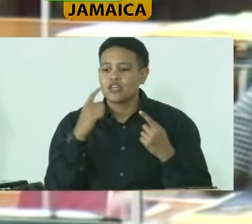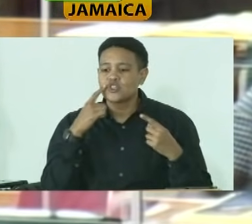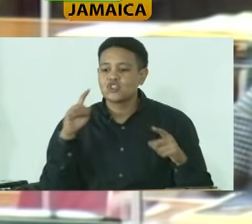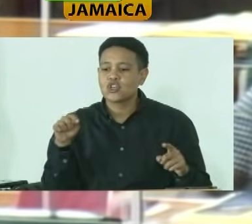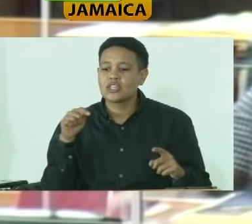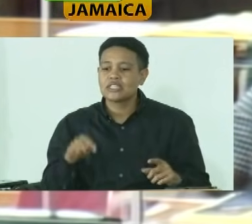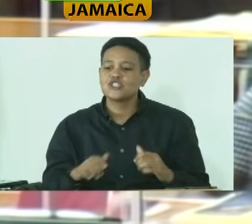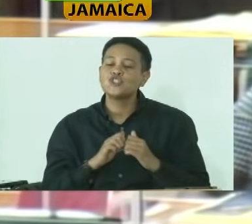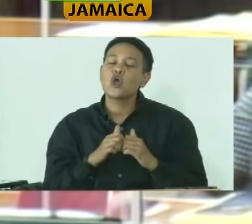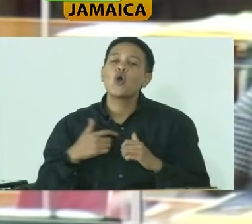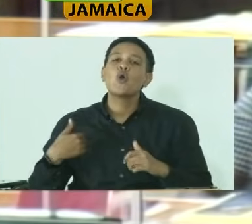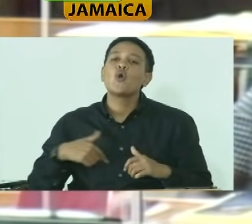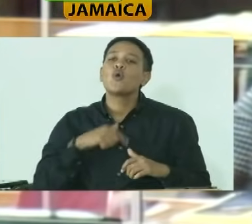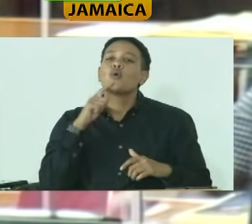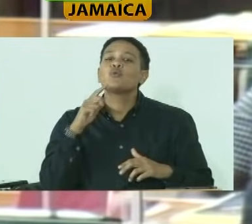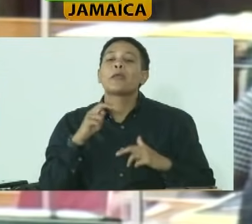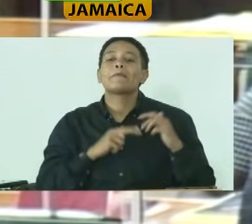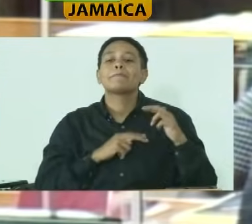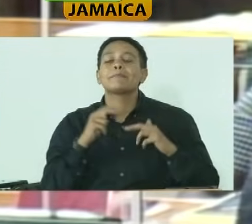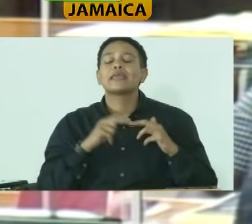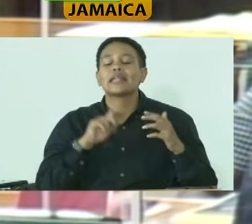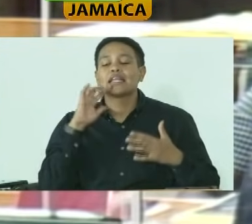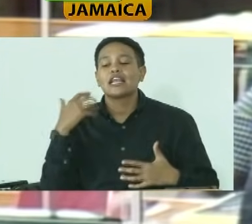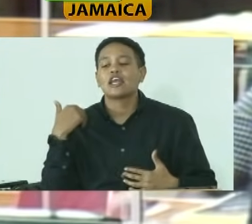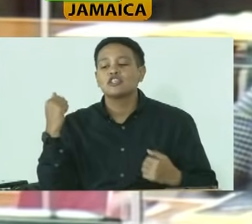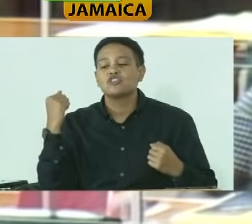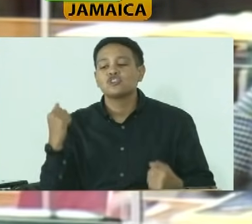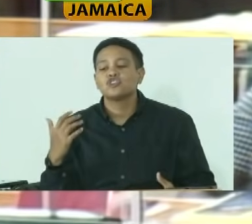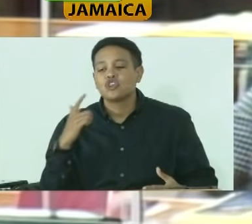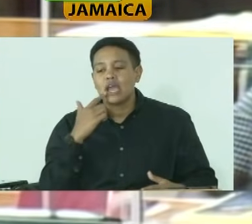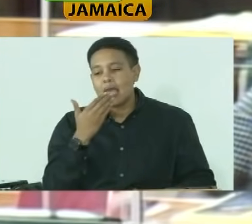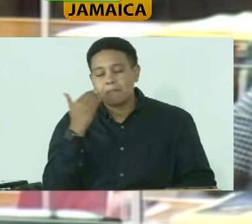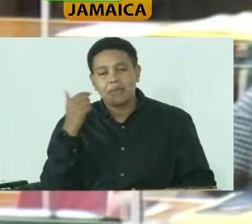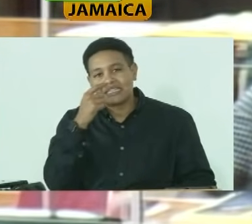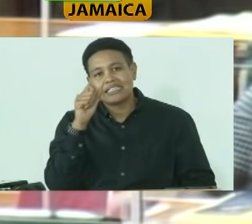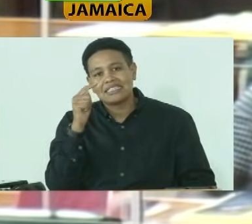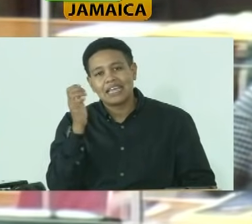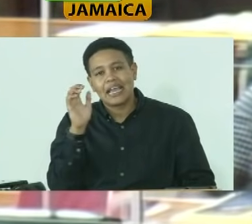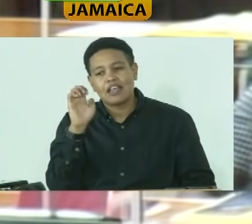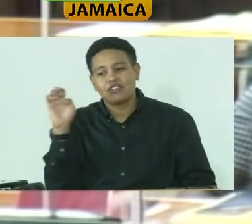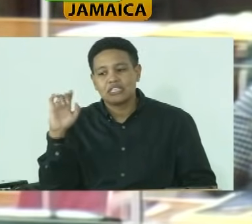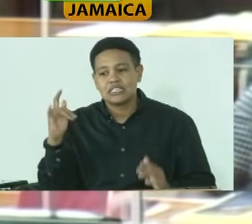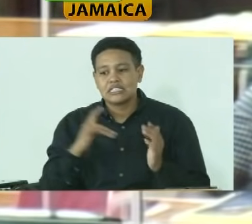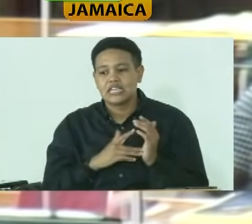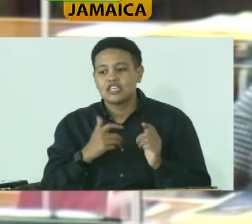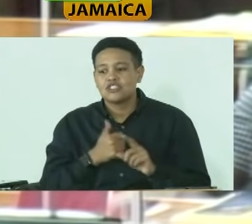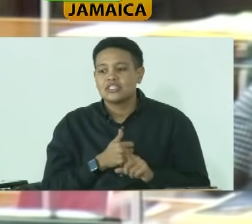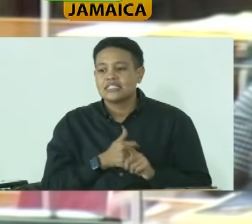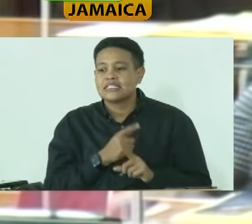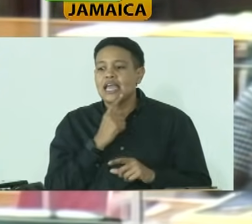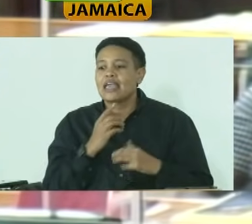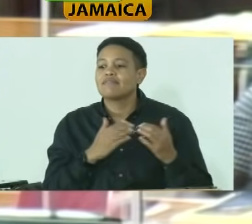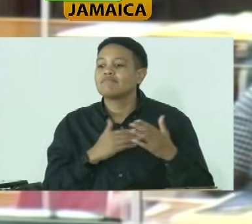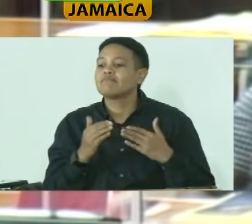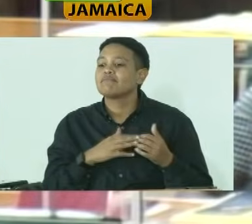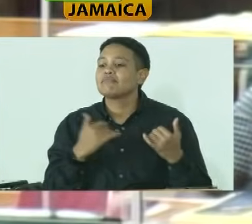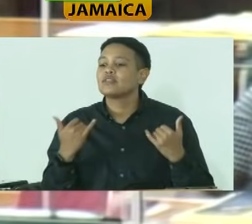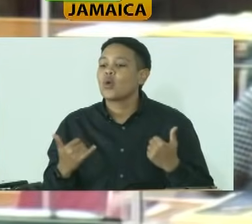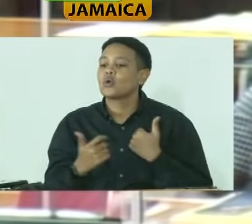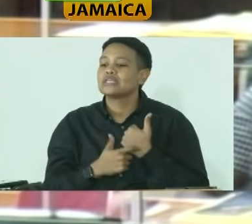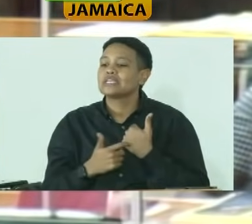is how we have been building a stronger and better St. Catherine East Central, even in the time